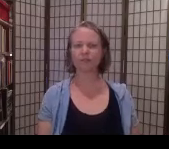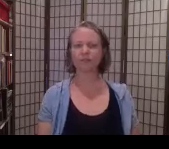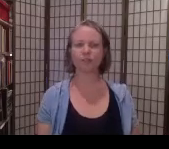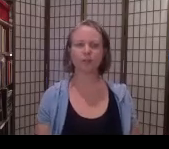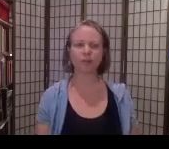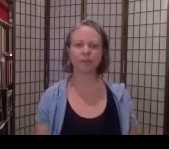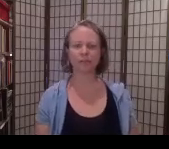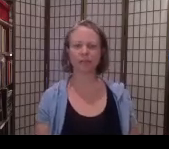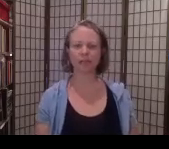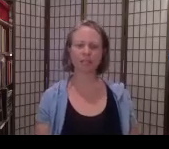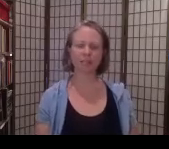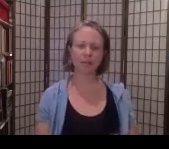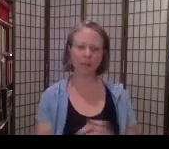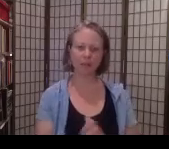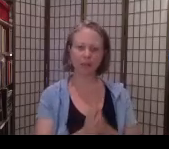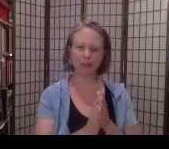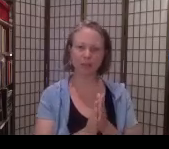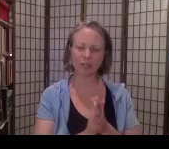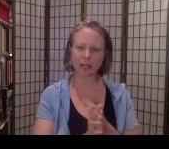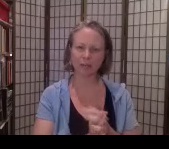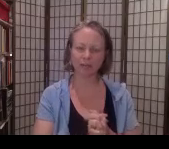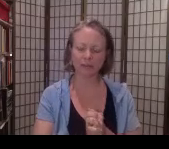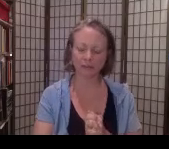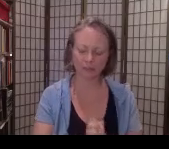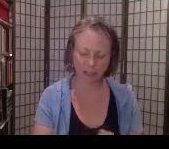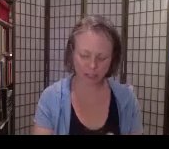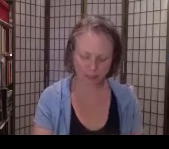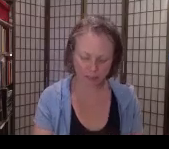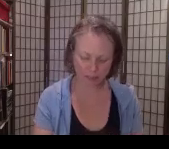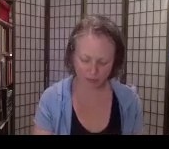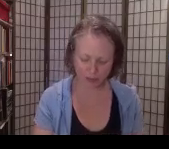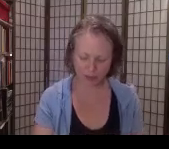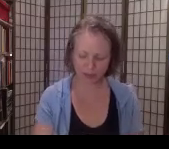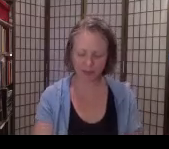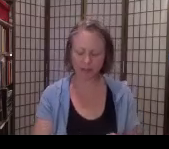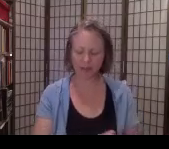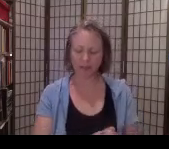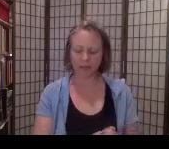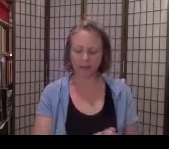So it's showing, gosh, I can't remember which animal we talked about this with